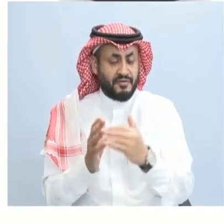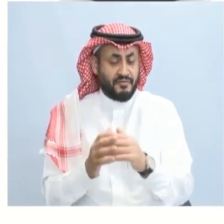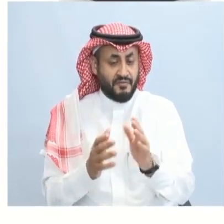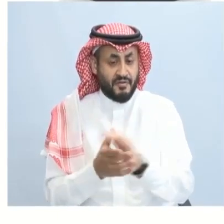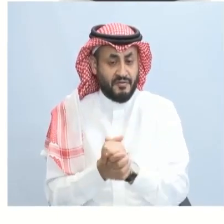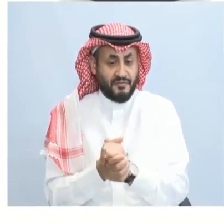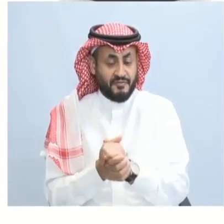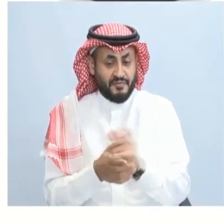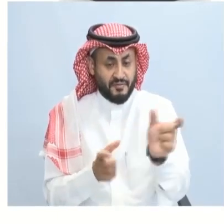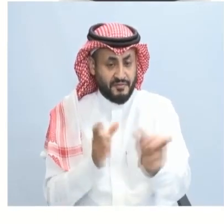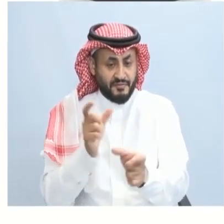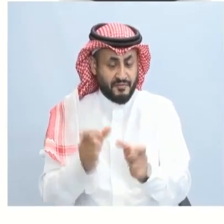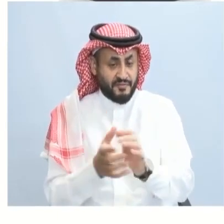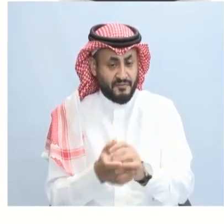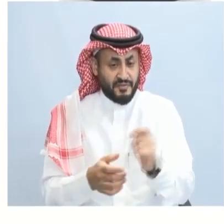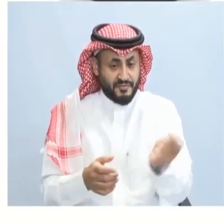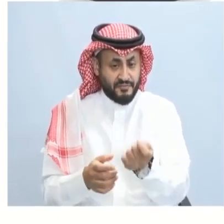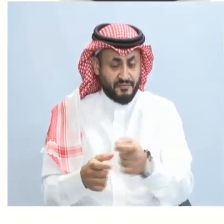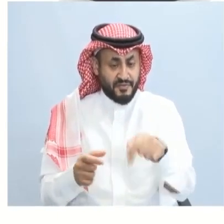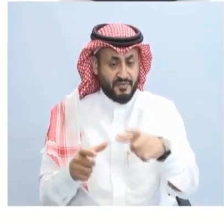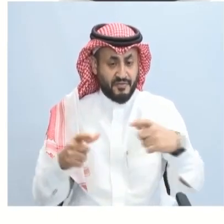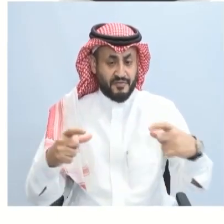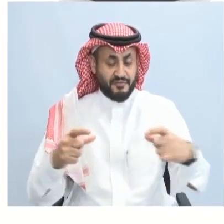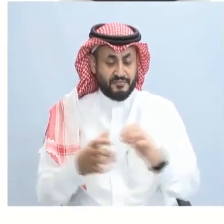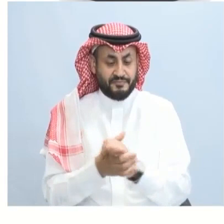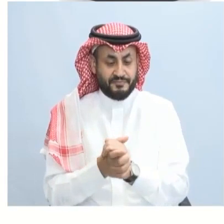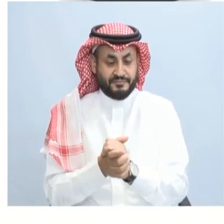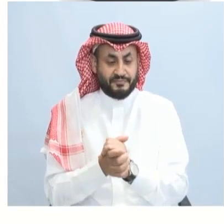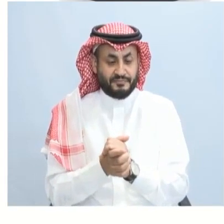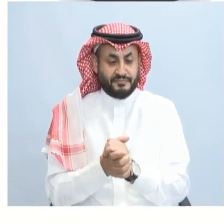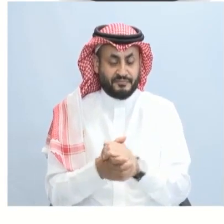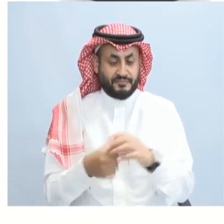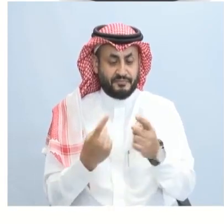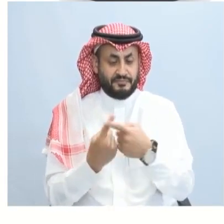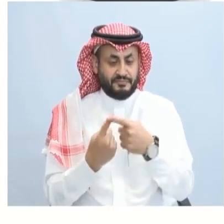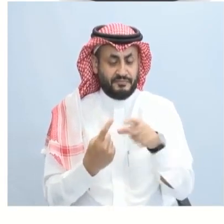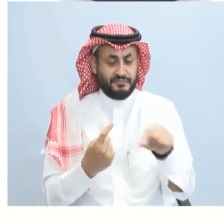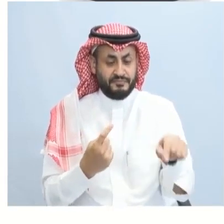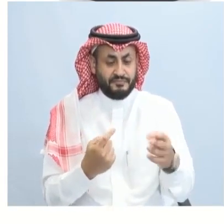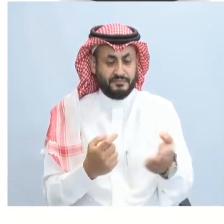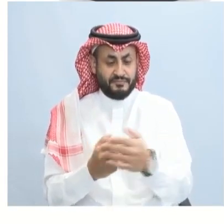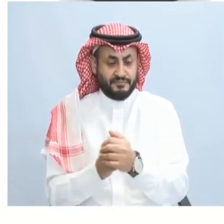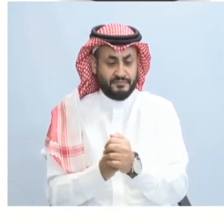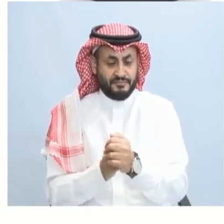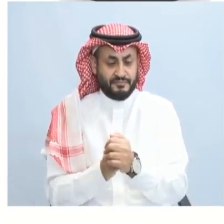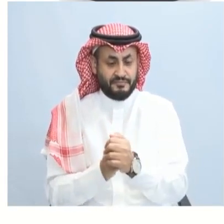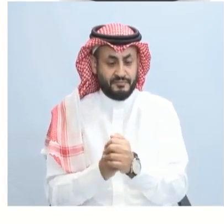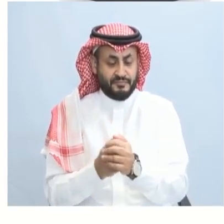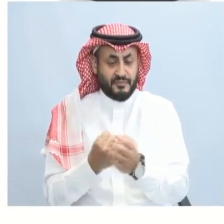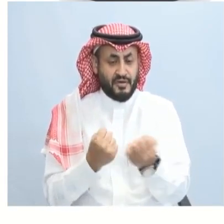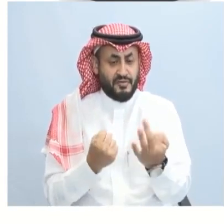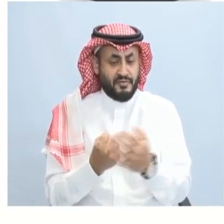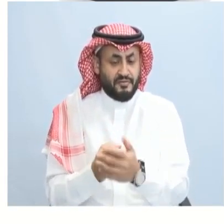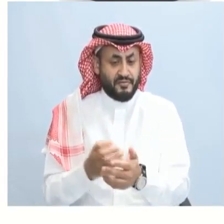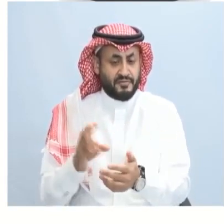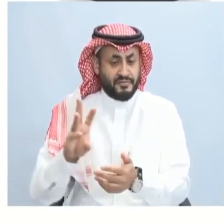to use these words in sentences. We have here the first example. Of course, you can see that we have here